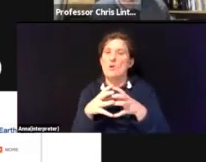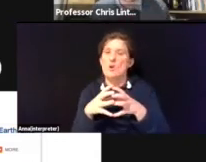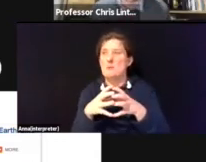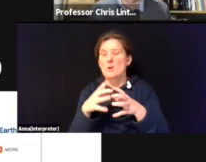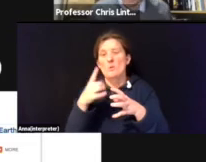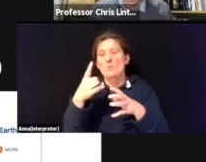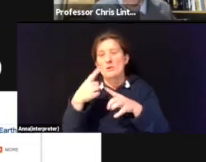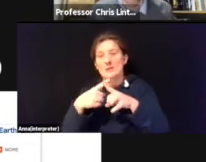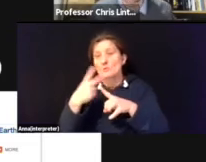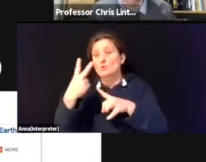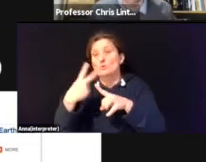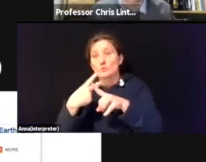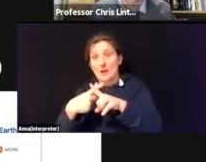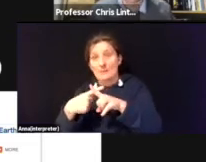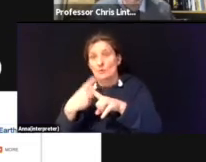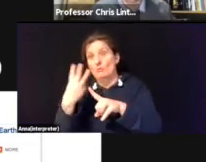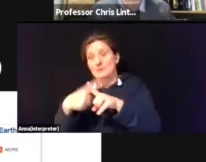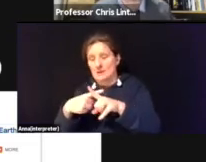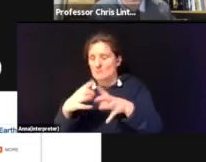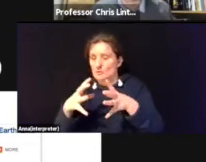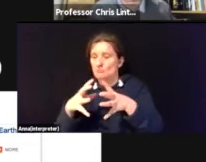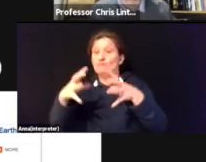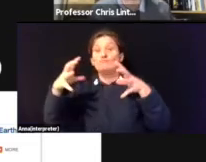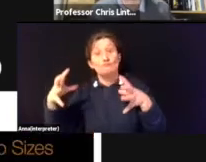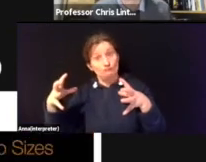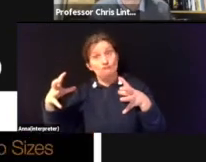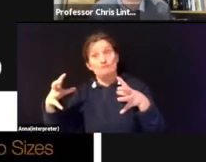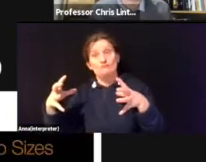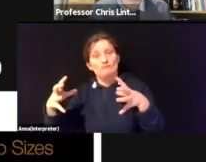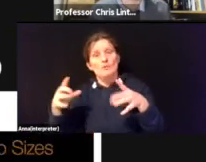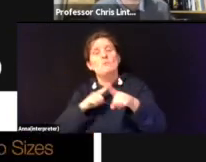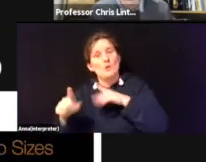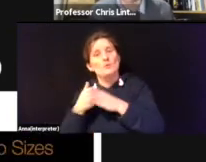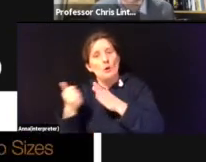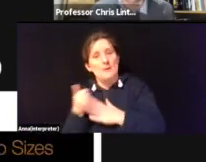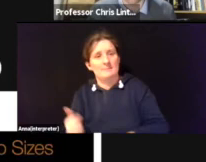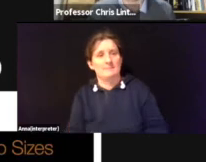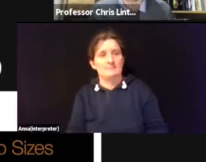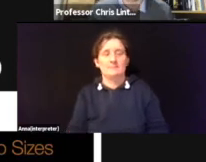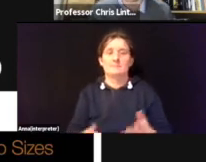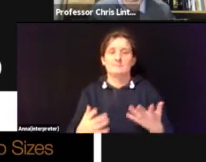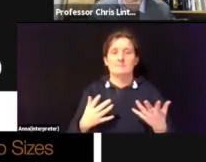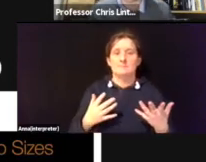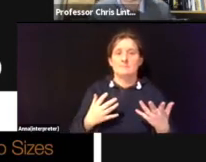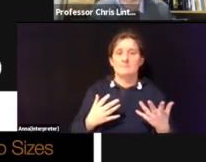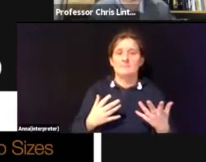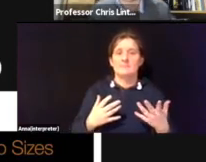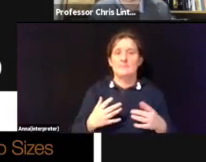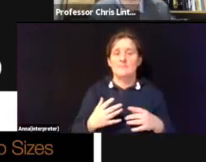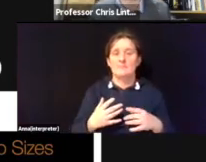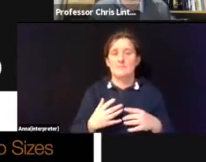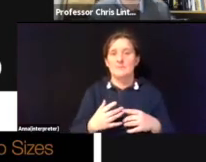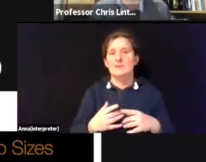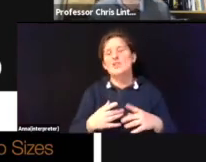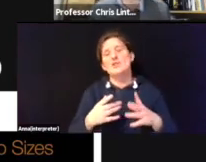Earth are the most common of all. This led to fun headlines like, you can't throw a rock in the Milky Way without hitting